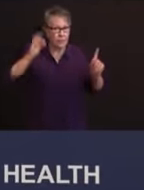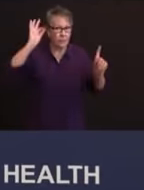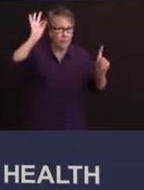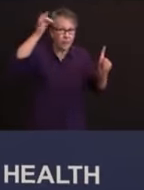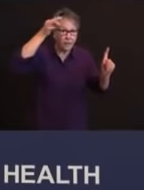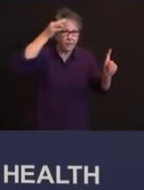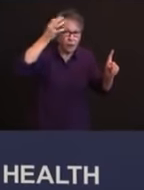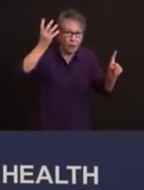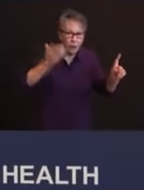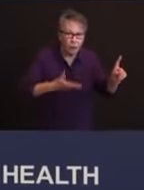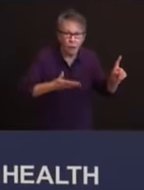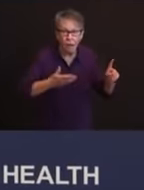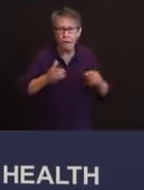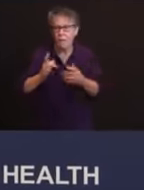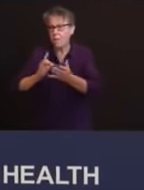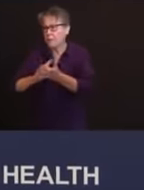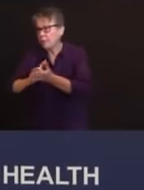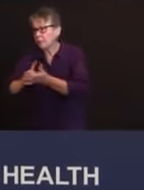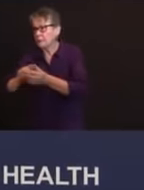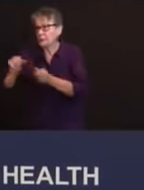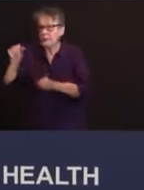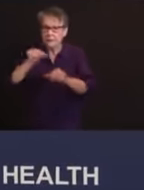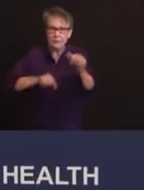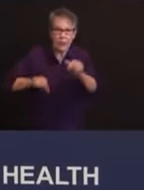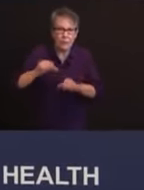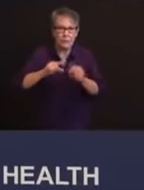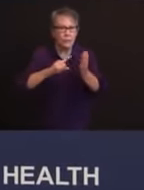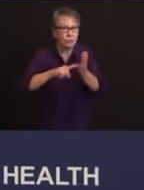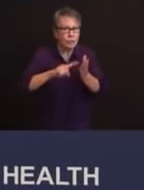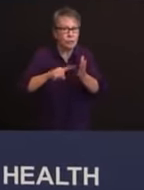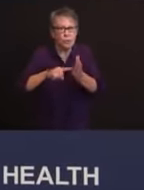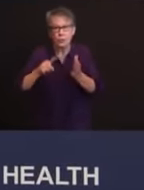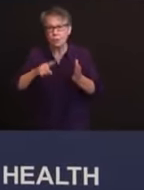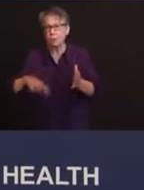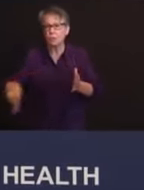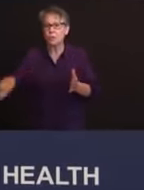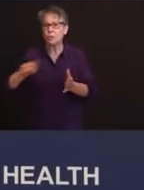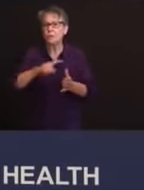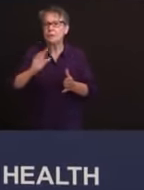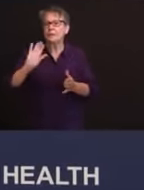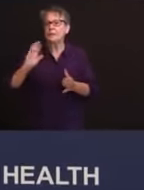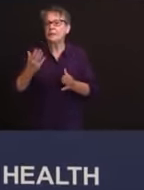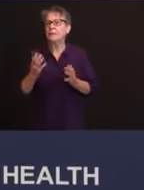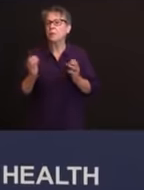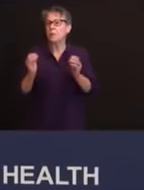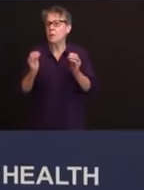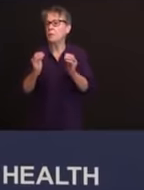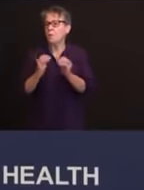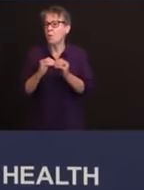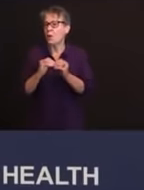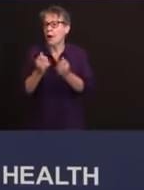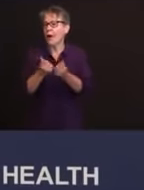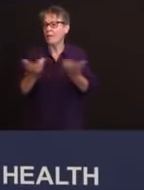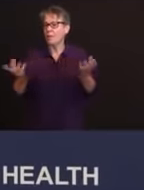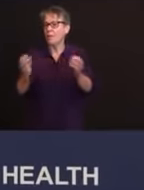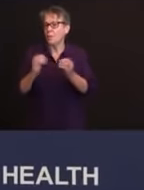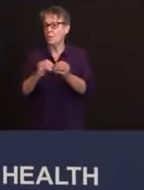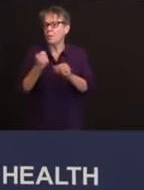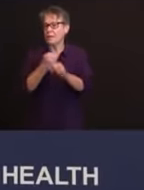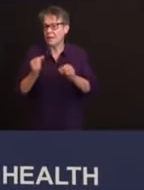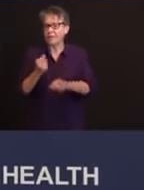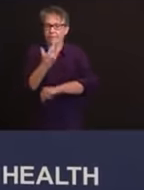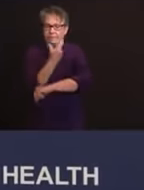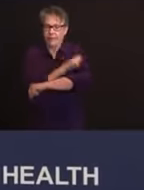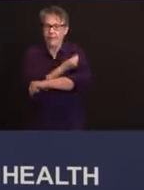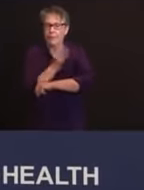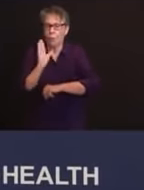research, science, it feels to me like this is all, the progress is legitimate, it's safe, it's efficacious, and we have to make